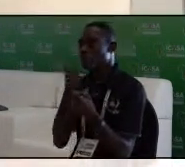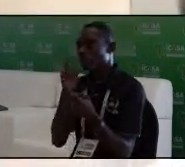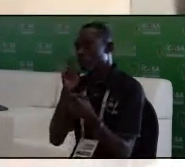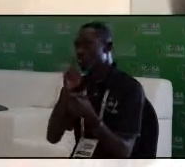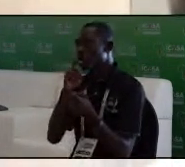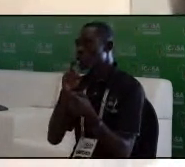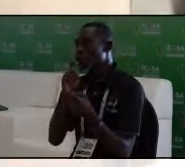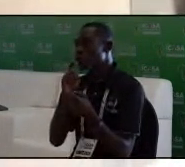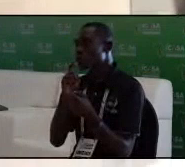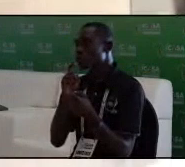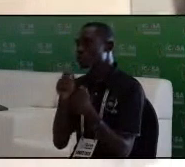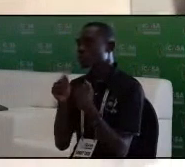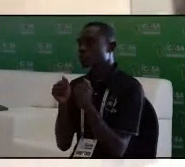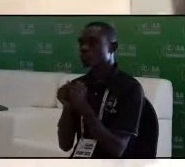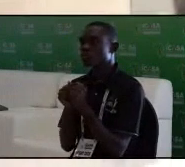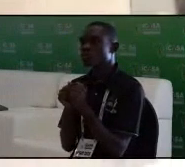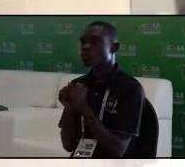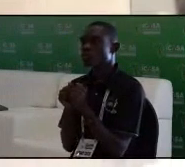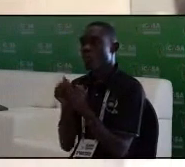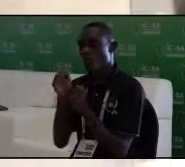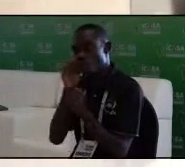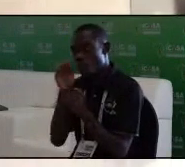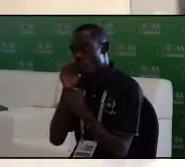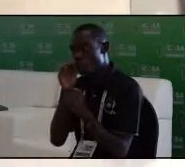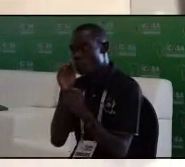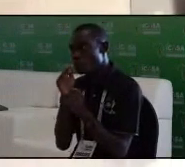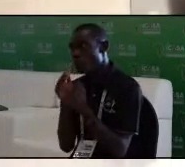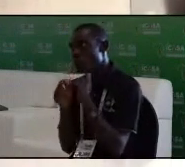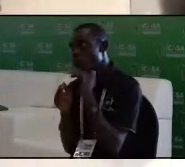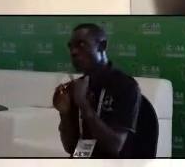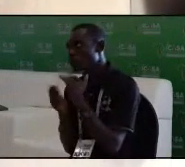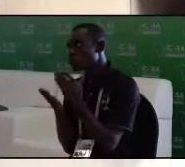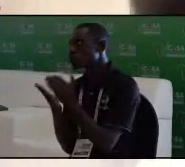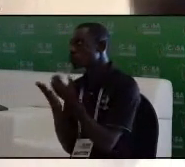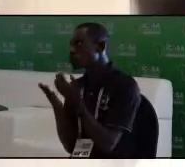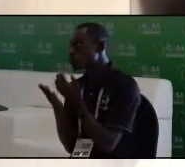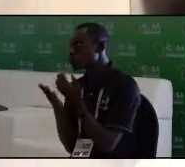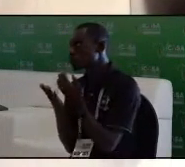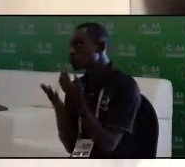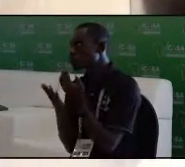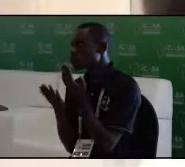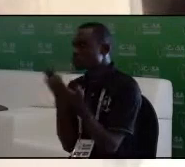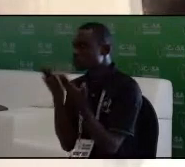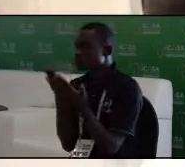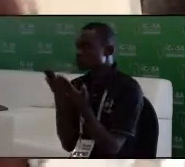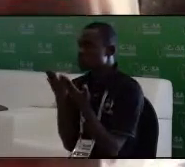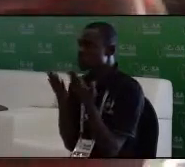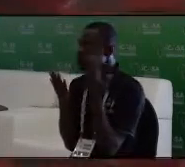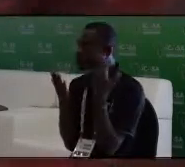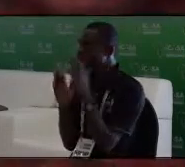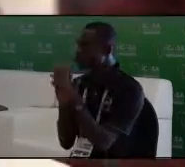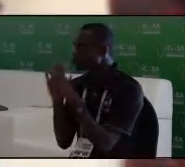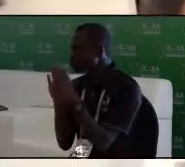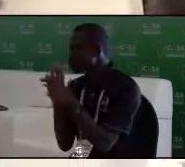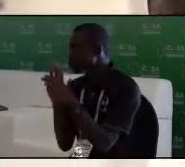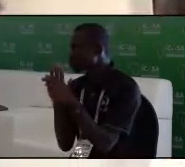last cycle. That matching fund was a donation to the Global Fund by CIF and was made available to some